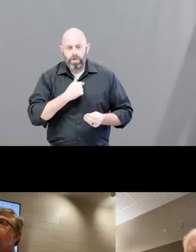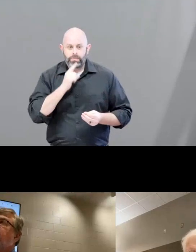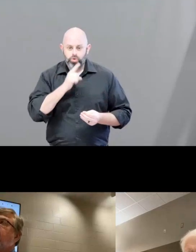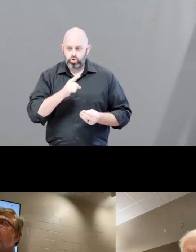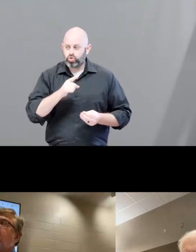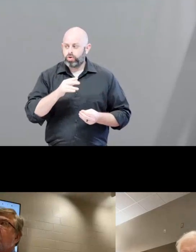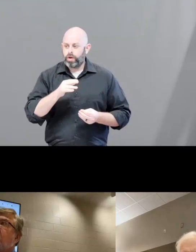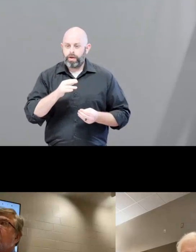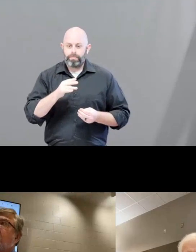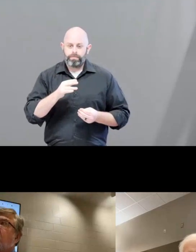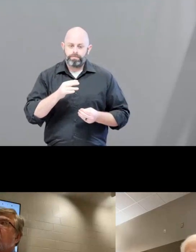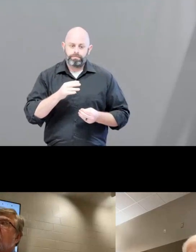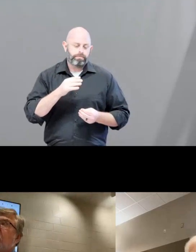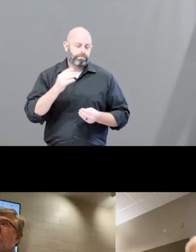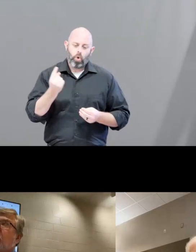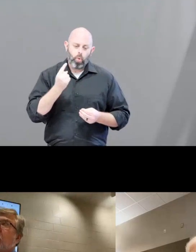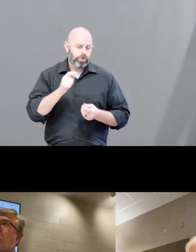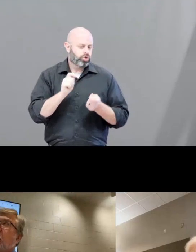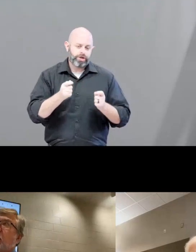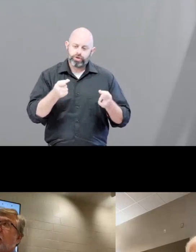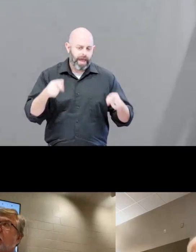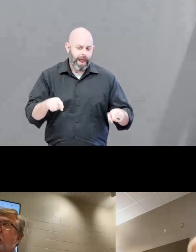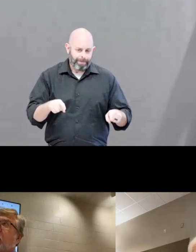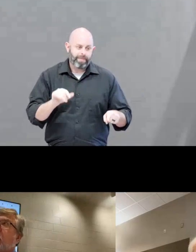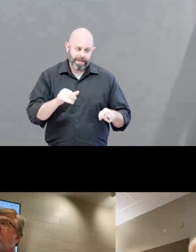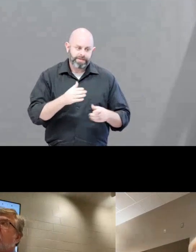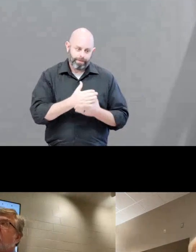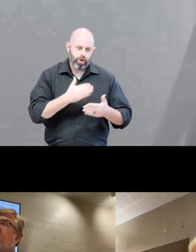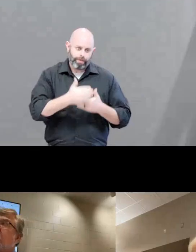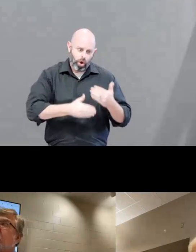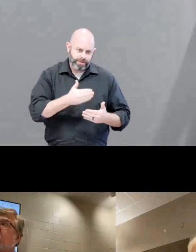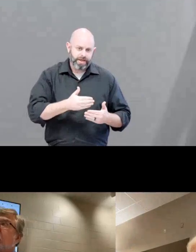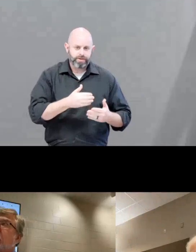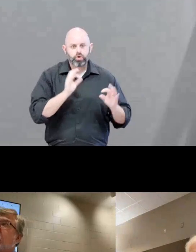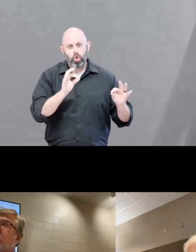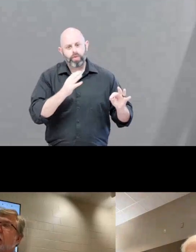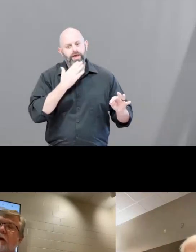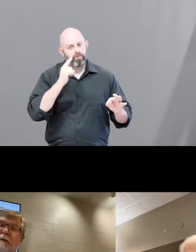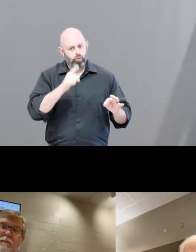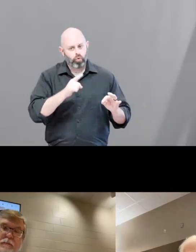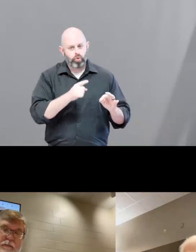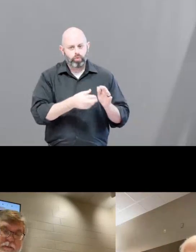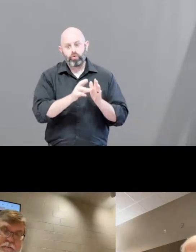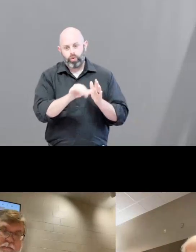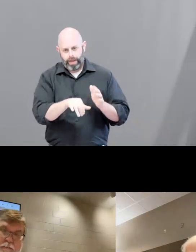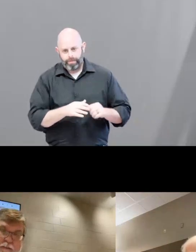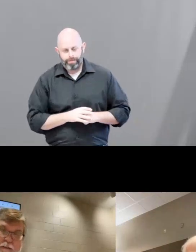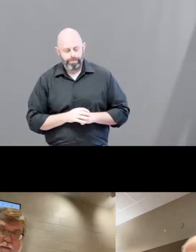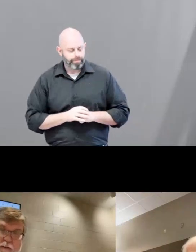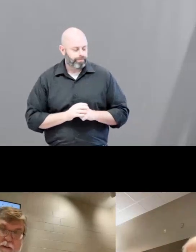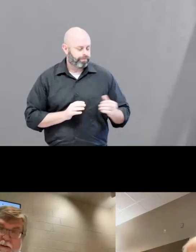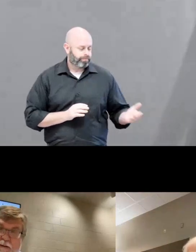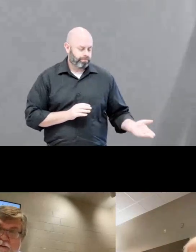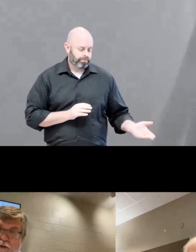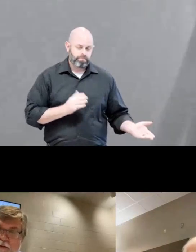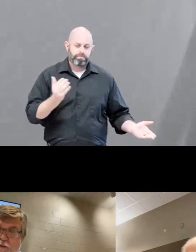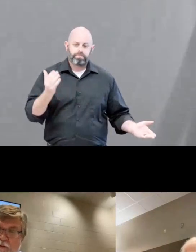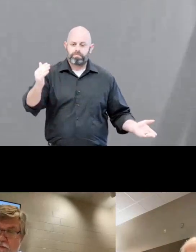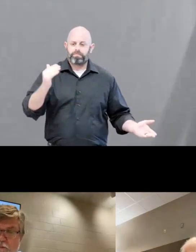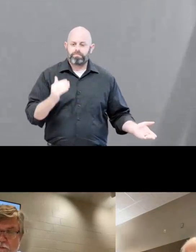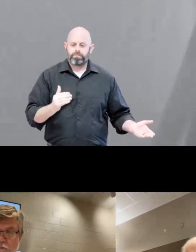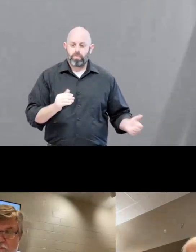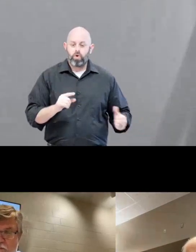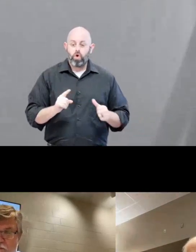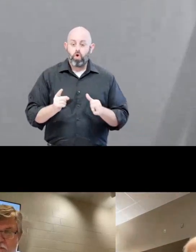through time, there's always changes that come up, and that's part of the process. Thank you. So now we'll move on to the